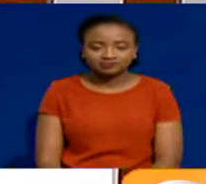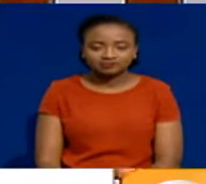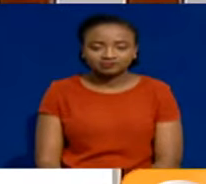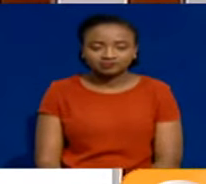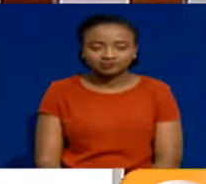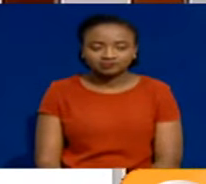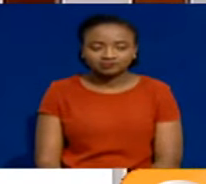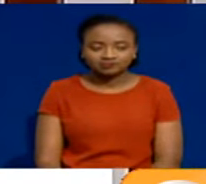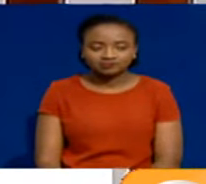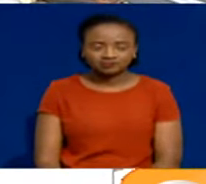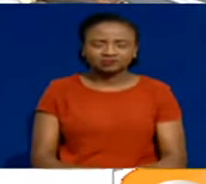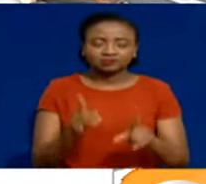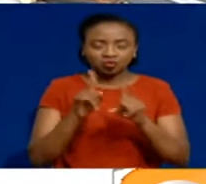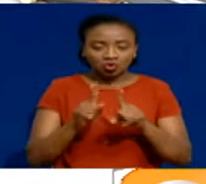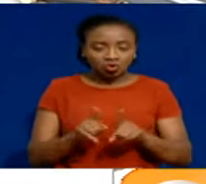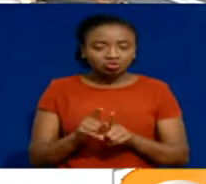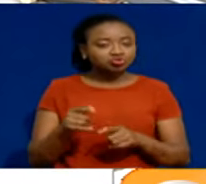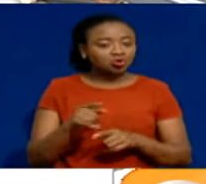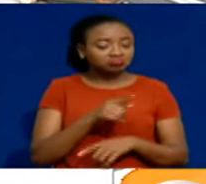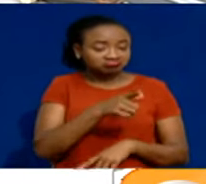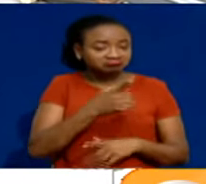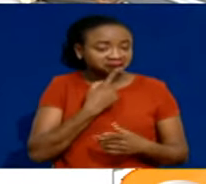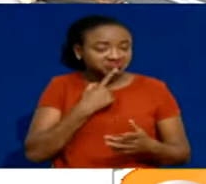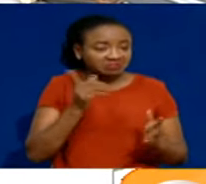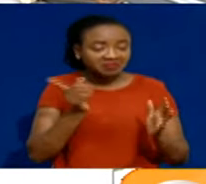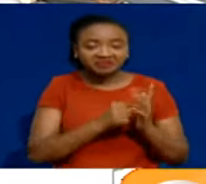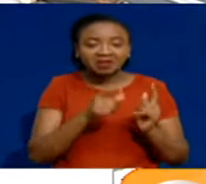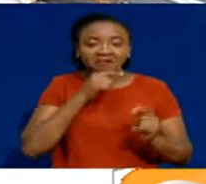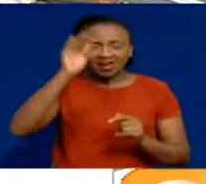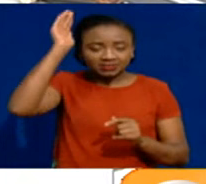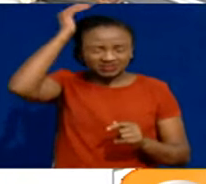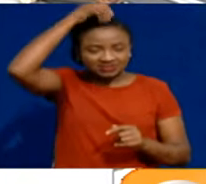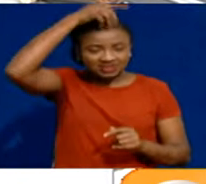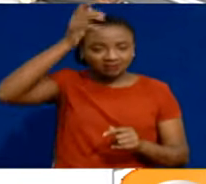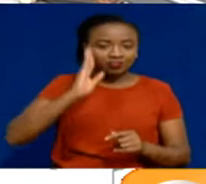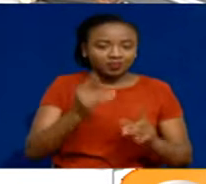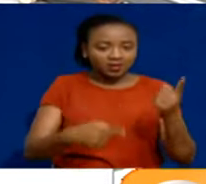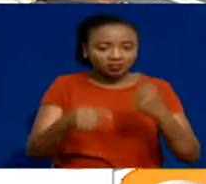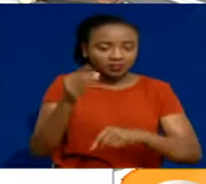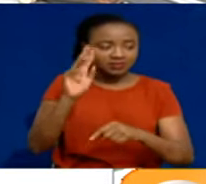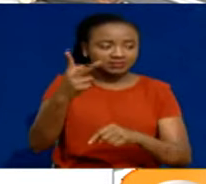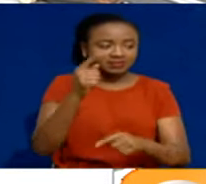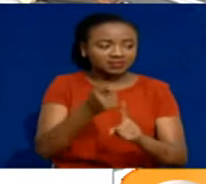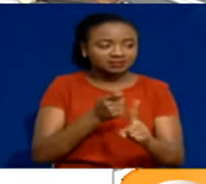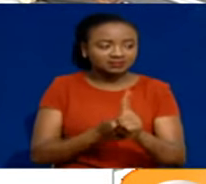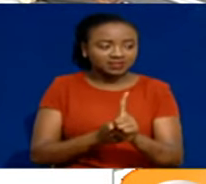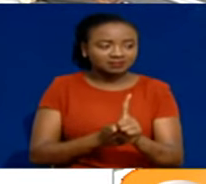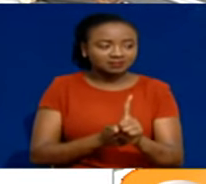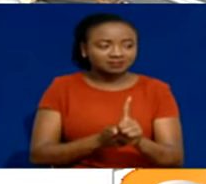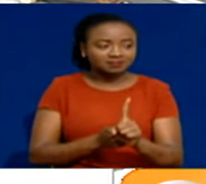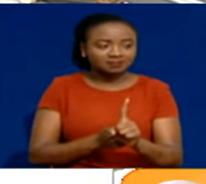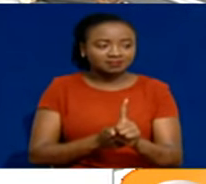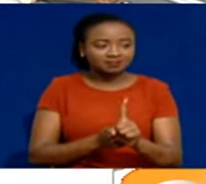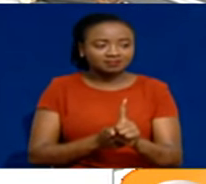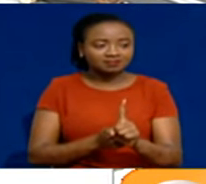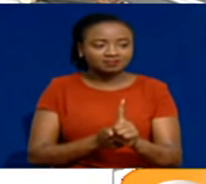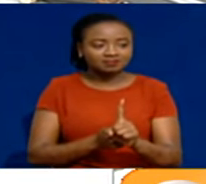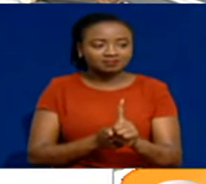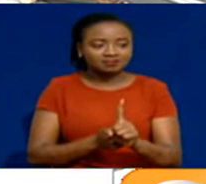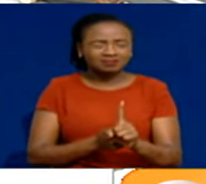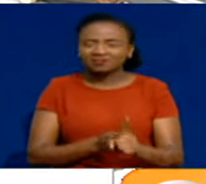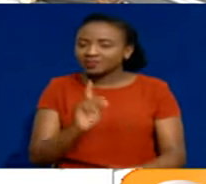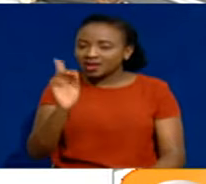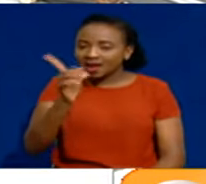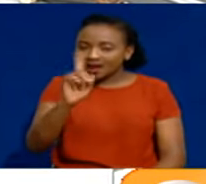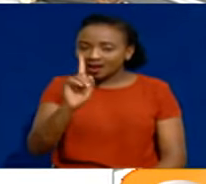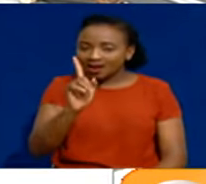and verifiable. This is the same person who said that Donald Trump would win a second term. But I told you the reason when I was here. But you're the same. He was